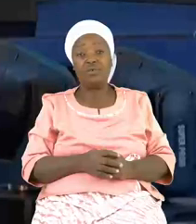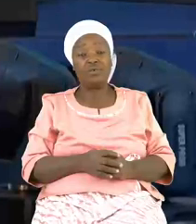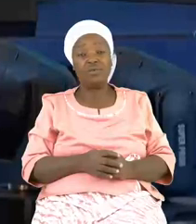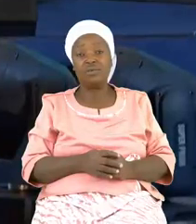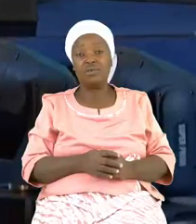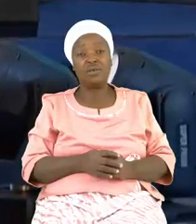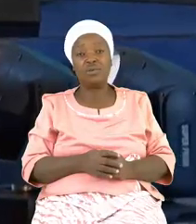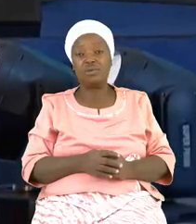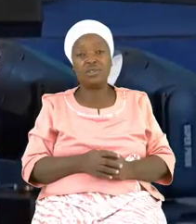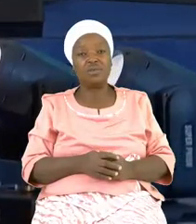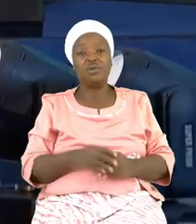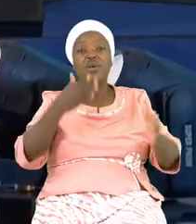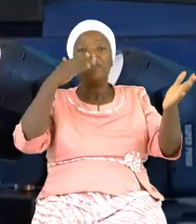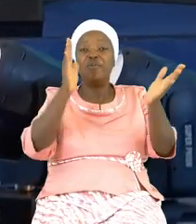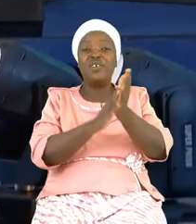Praise the